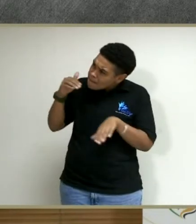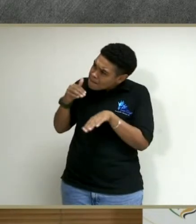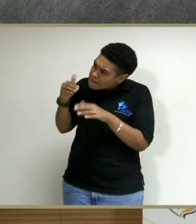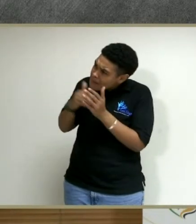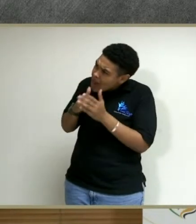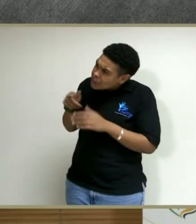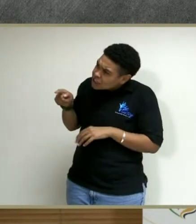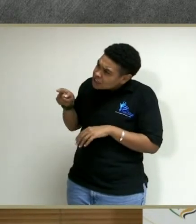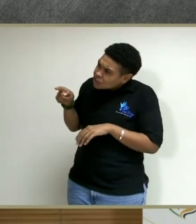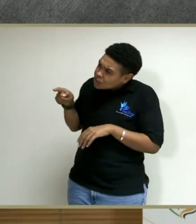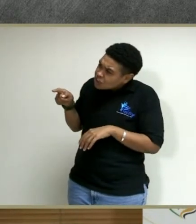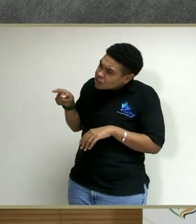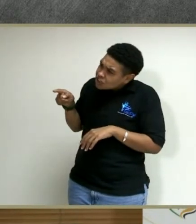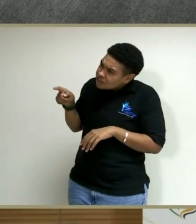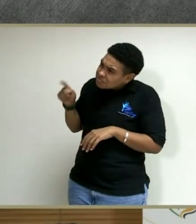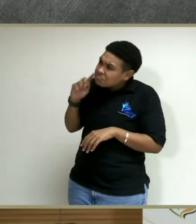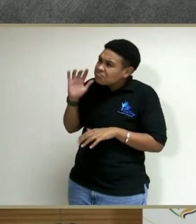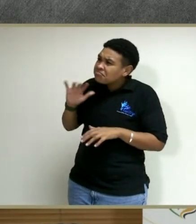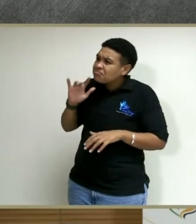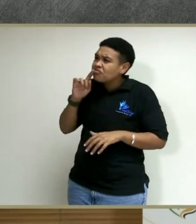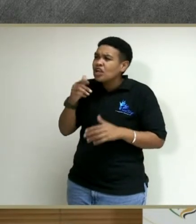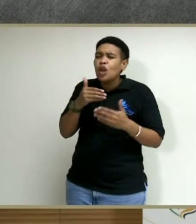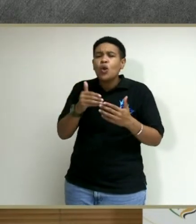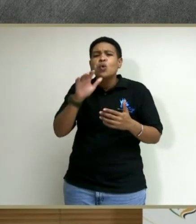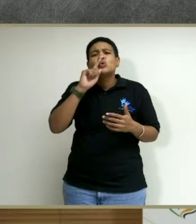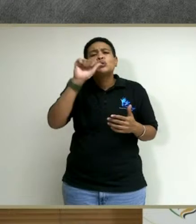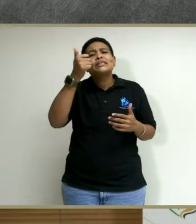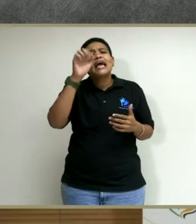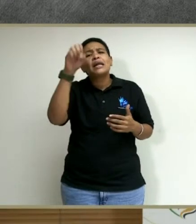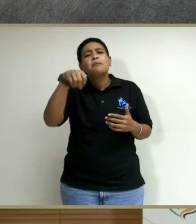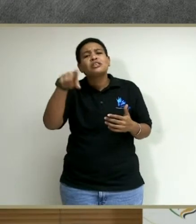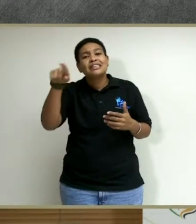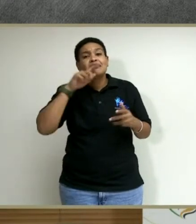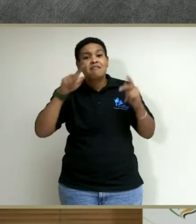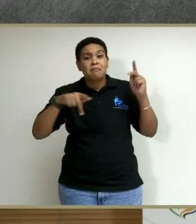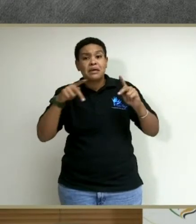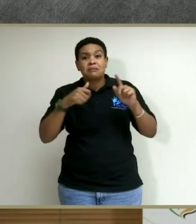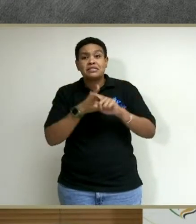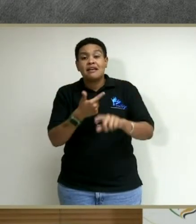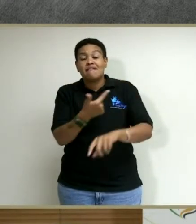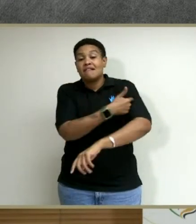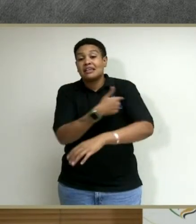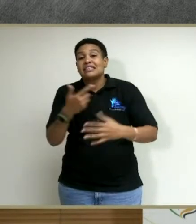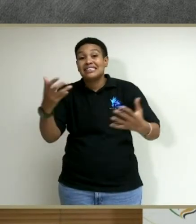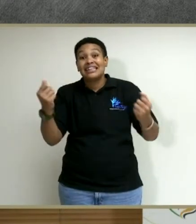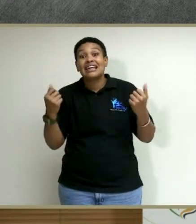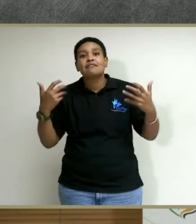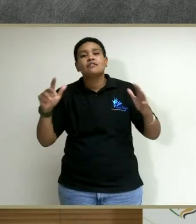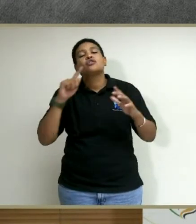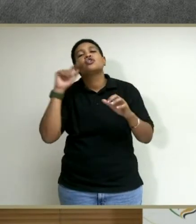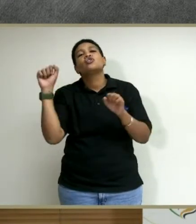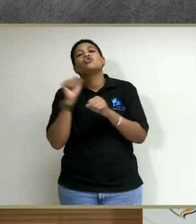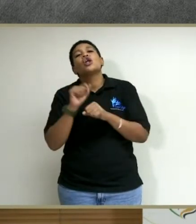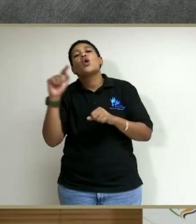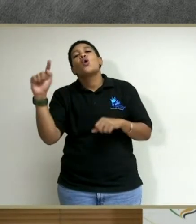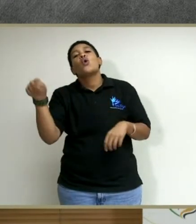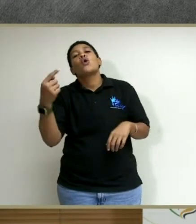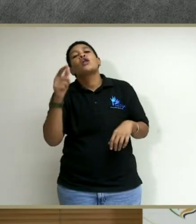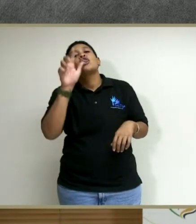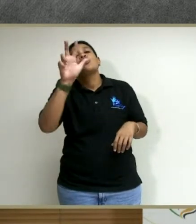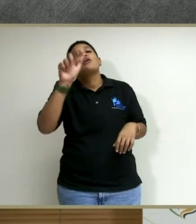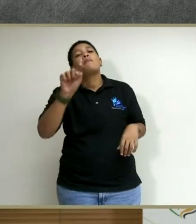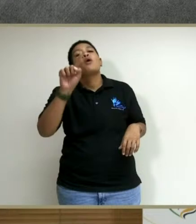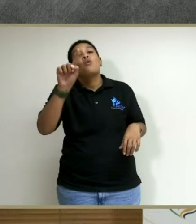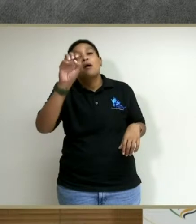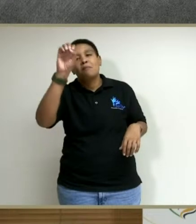Manchester is looking at just close to 10% of persons being vaccinated, really it's only